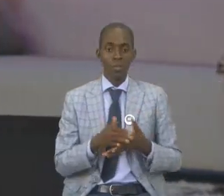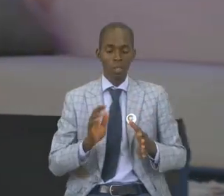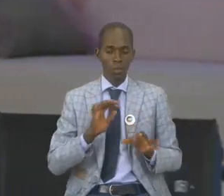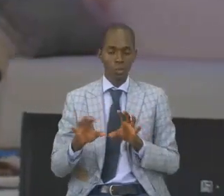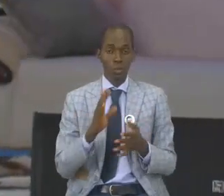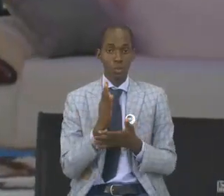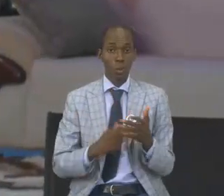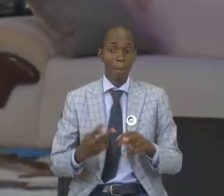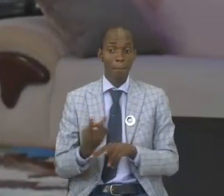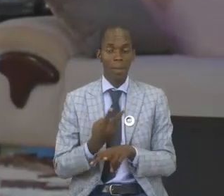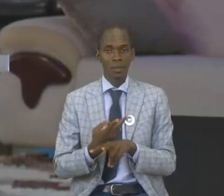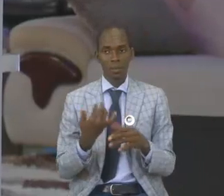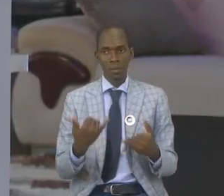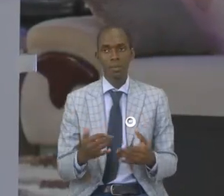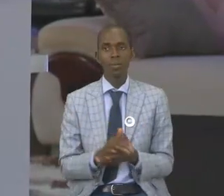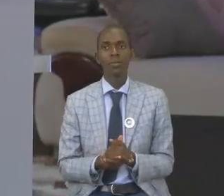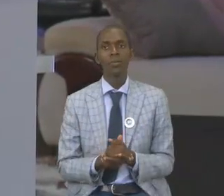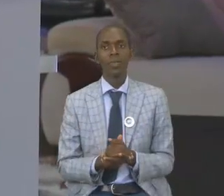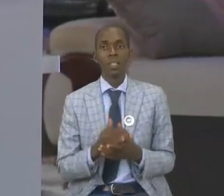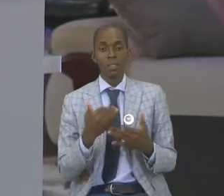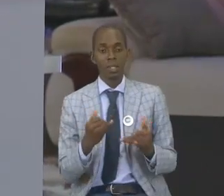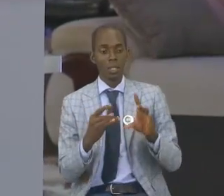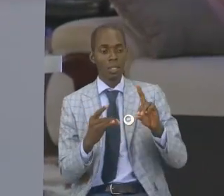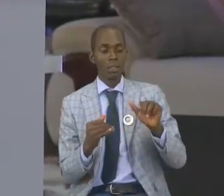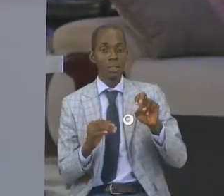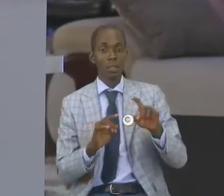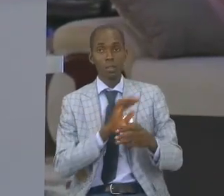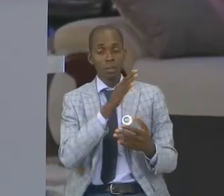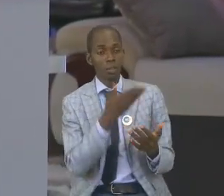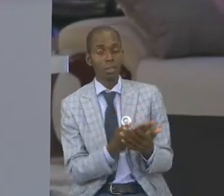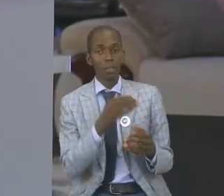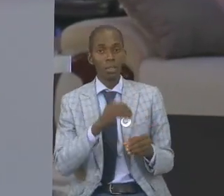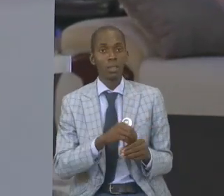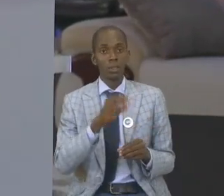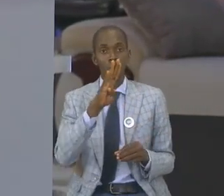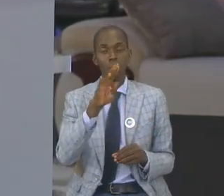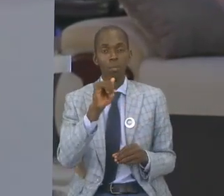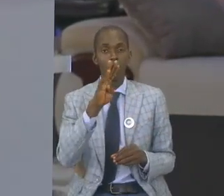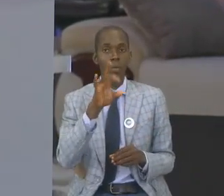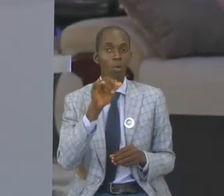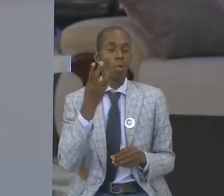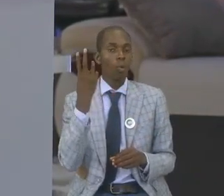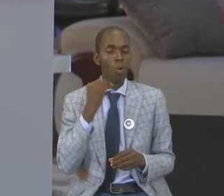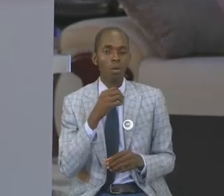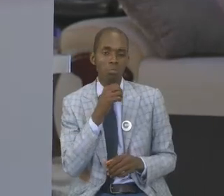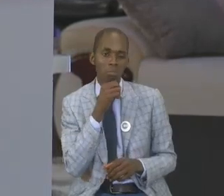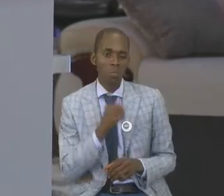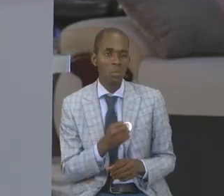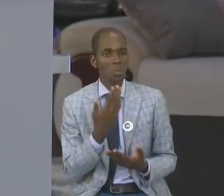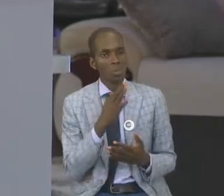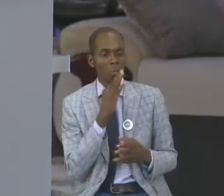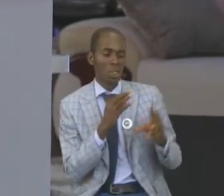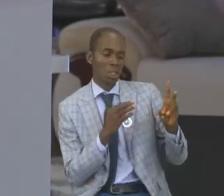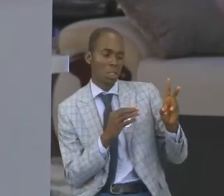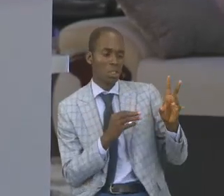calculation here. Daniel, when he got to Babylon, he was a teenager. Put the age at either 16, 17,